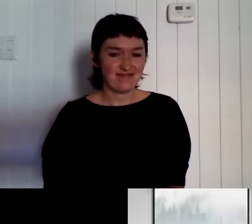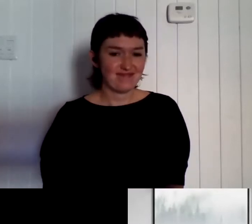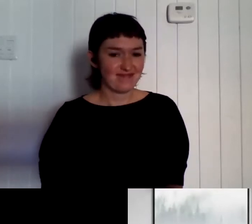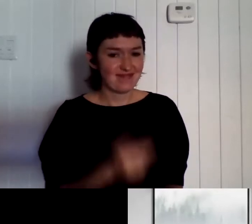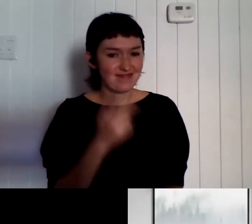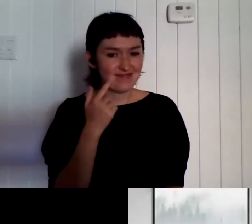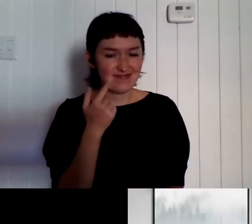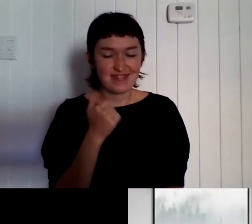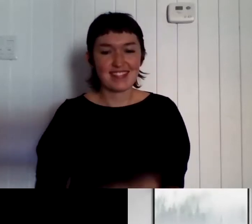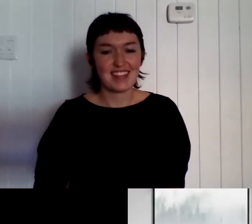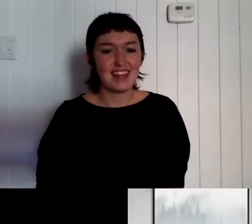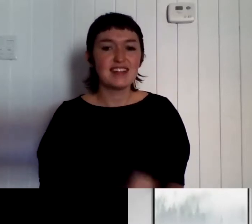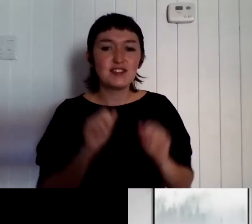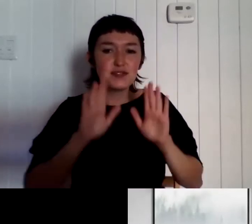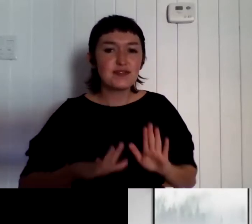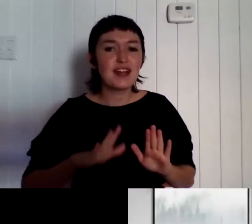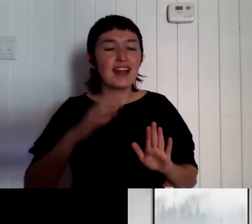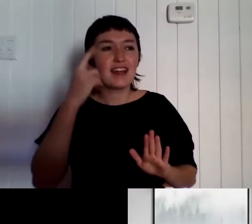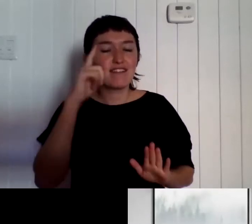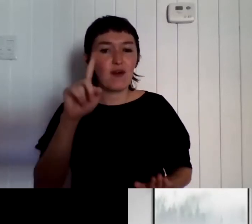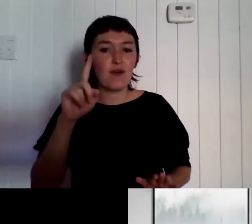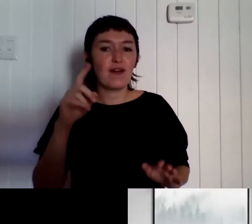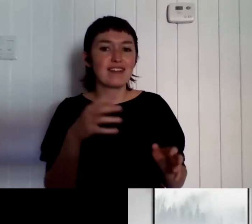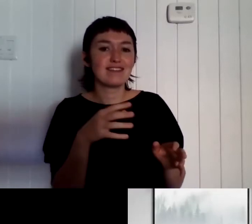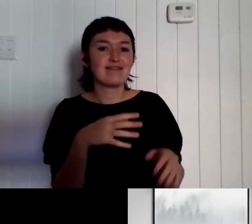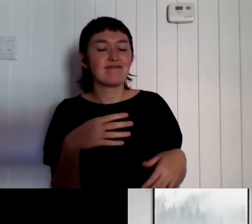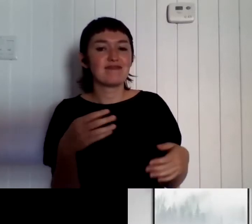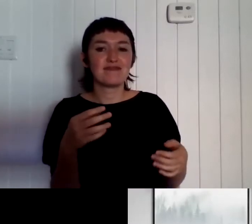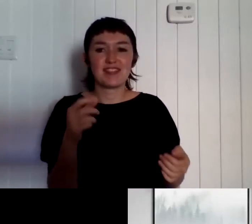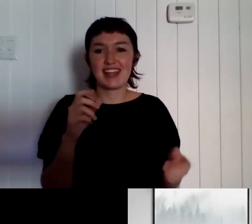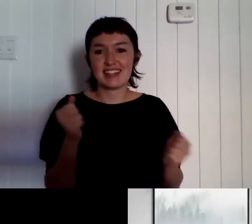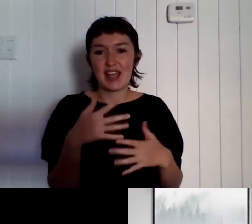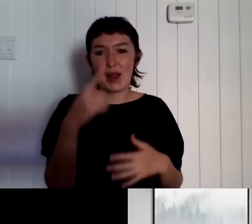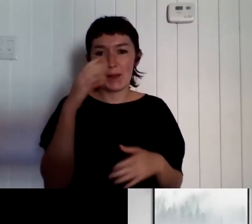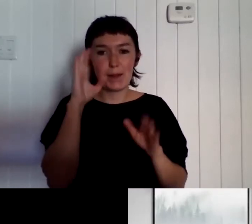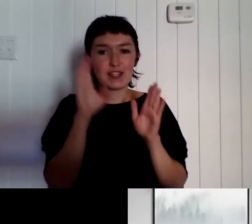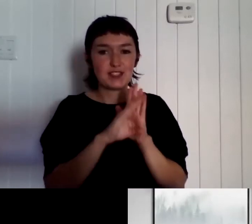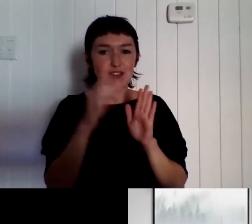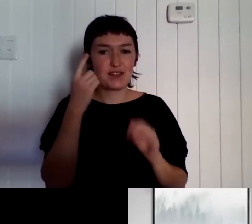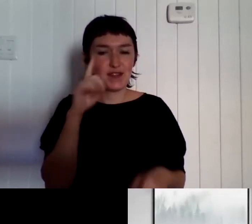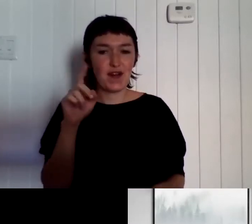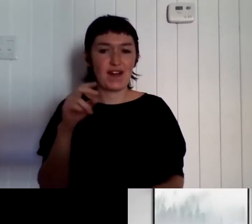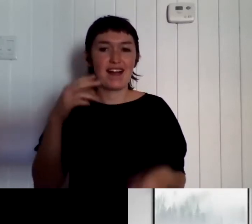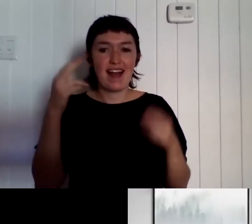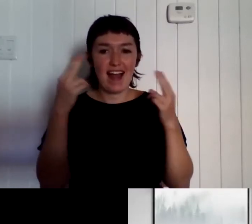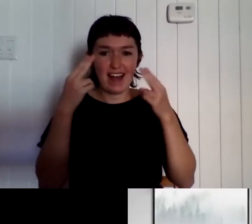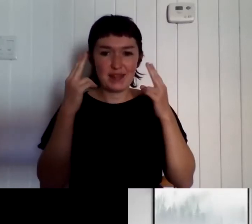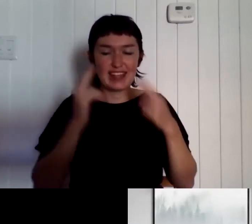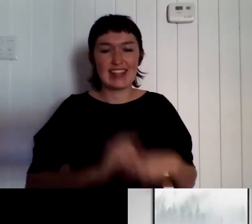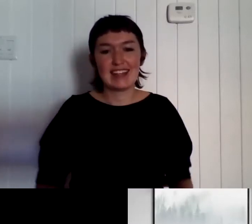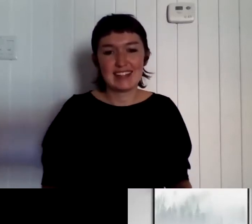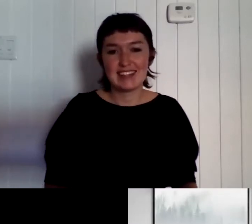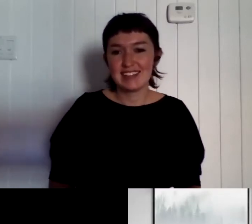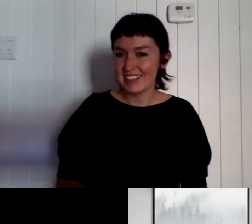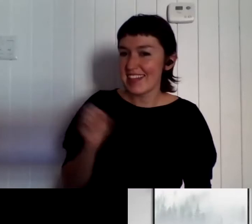great for getting spooky pictures for Halloween. Yes, 'tis the season for MRIs.